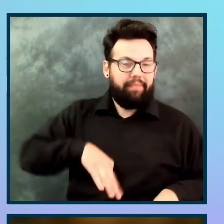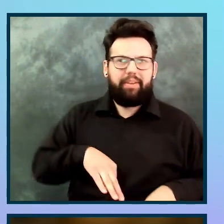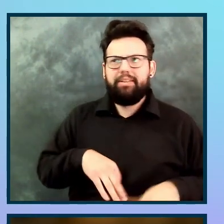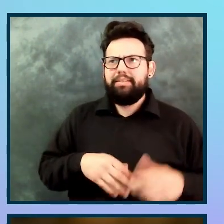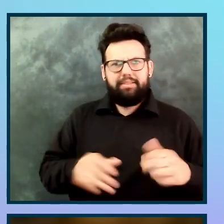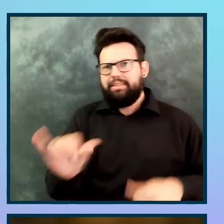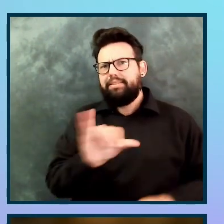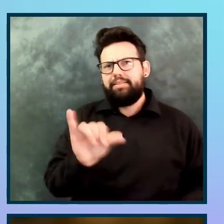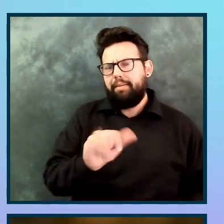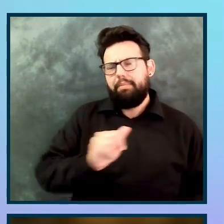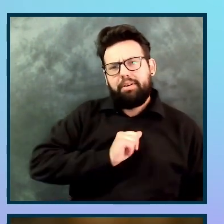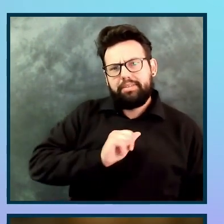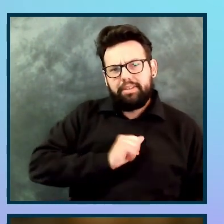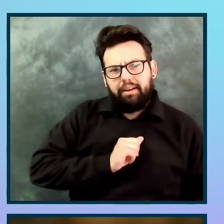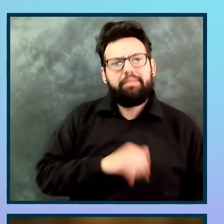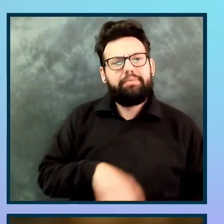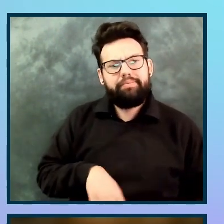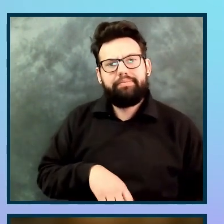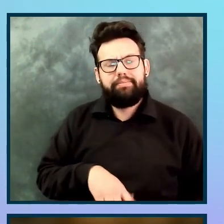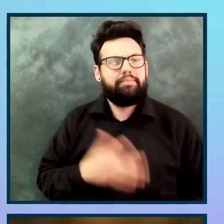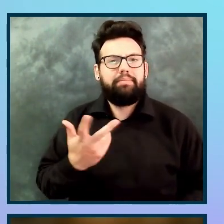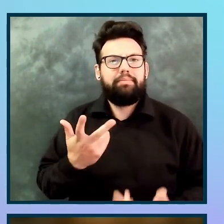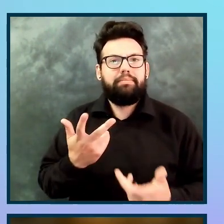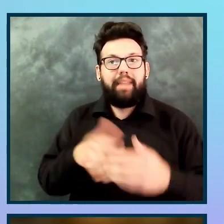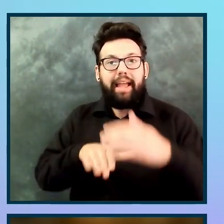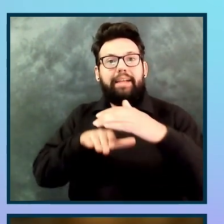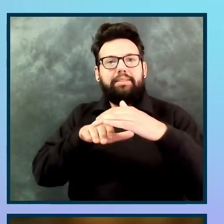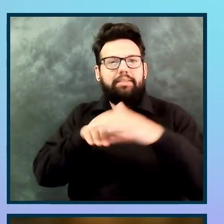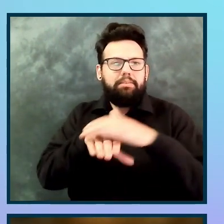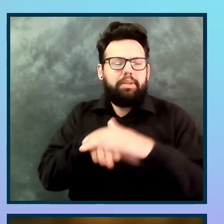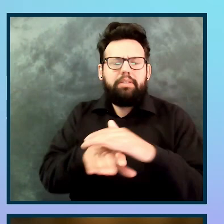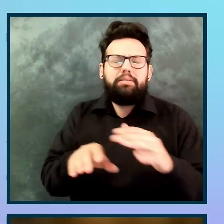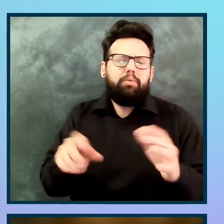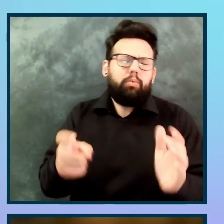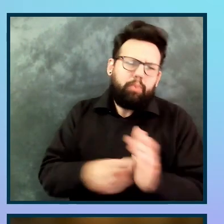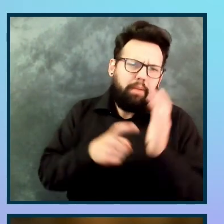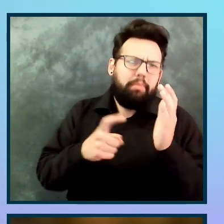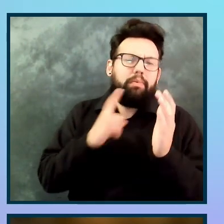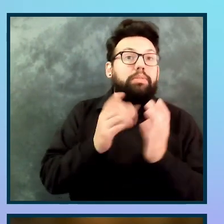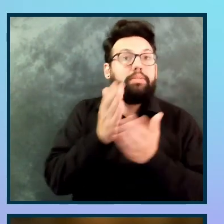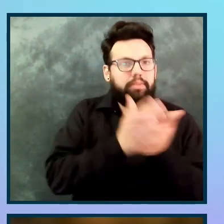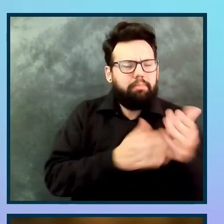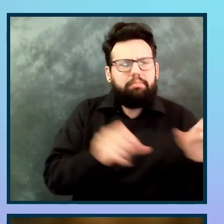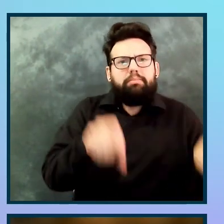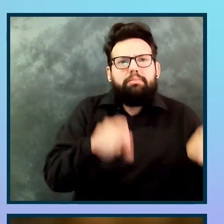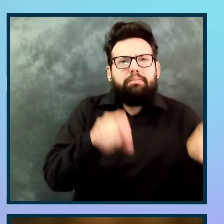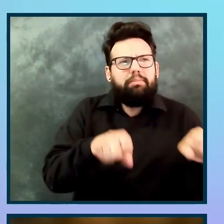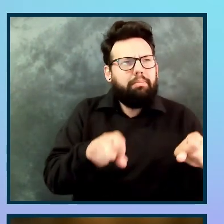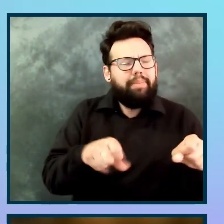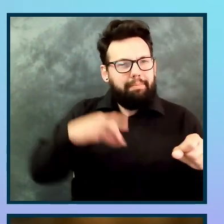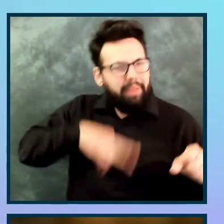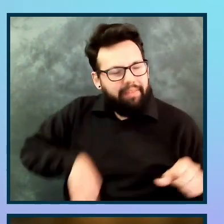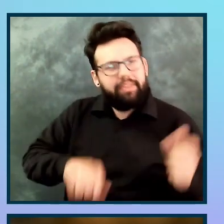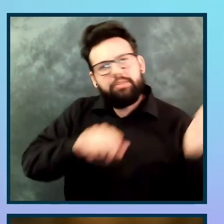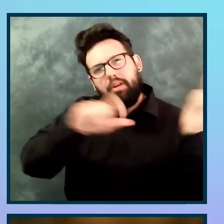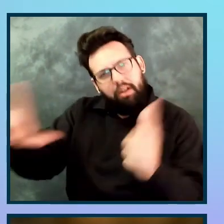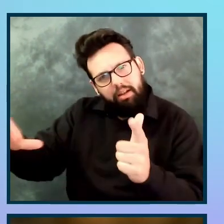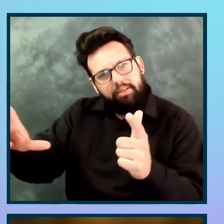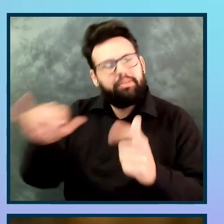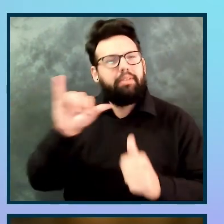Accessibility is absolutely necessary for some people, but it is beneficial to every single one of us. And so we should keep that in mind as we go through